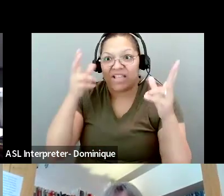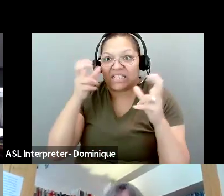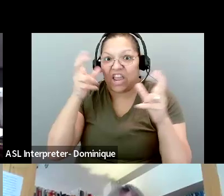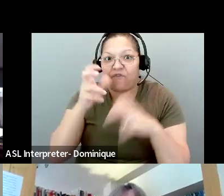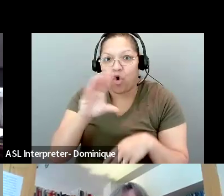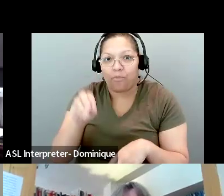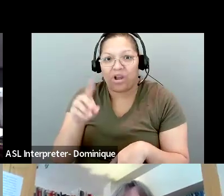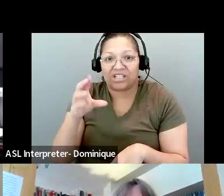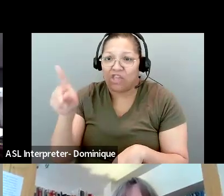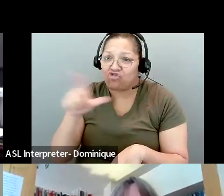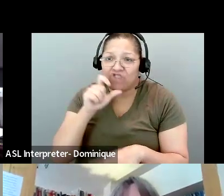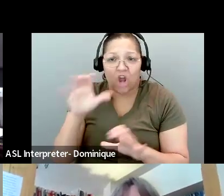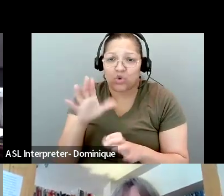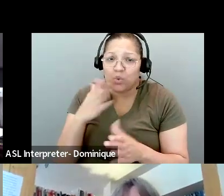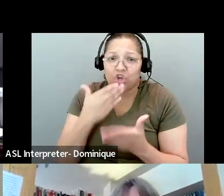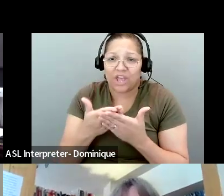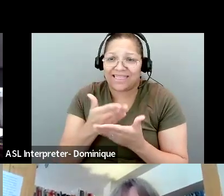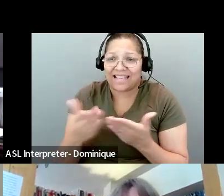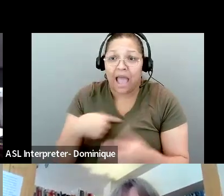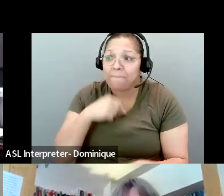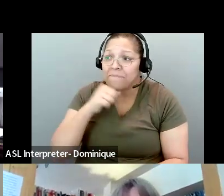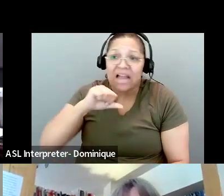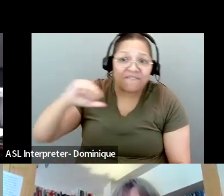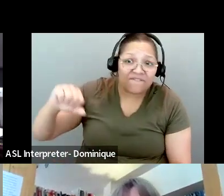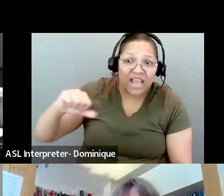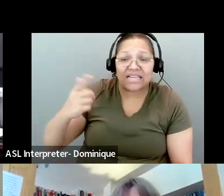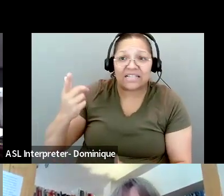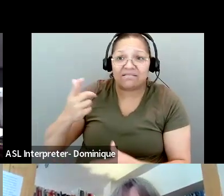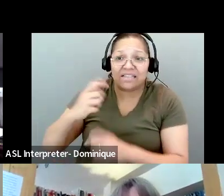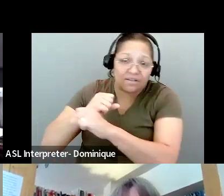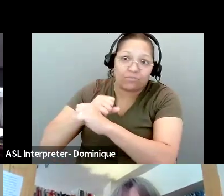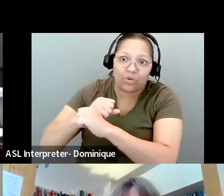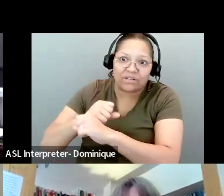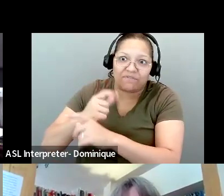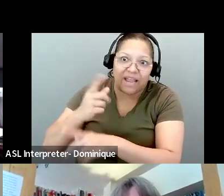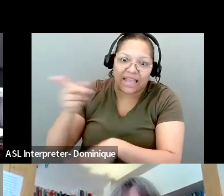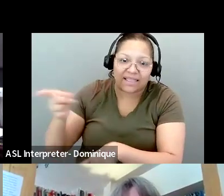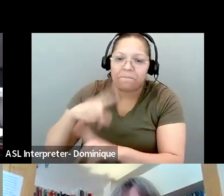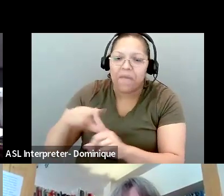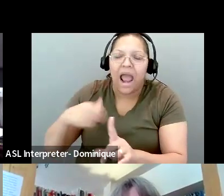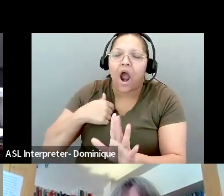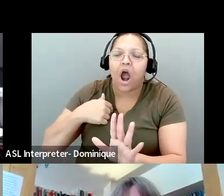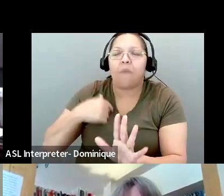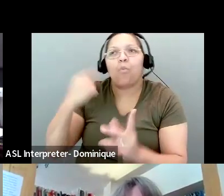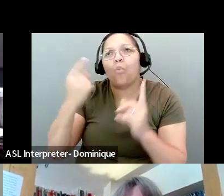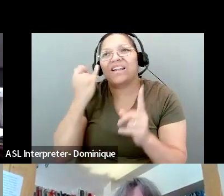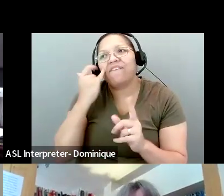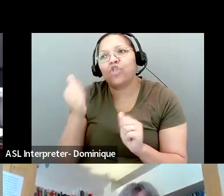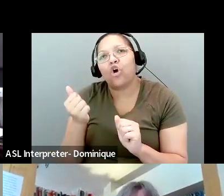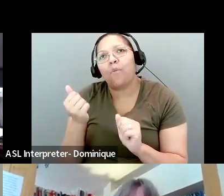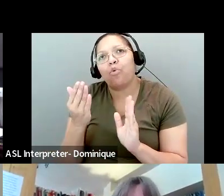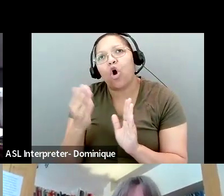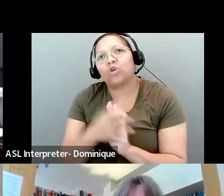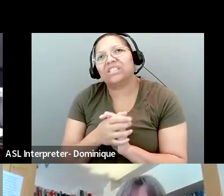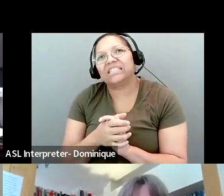not doing good things. I'm not defending them, but I'm wondering if our approach is, instead of figuring out